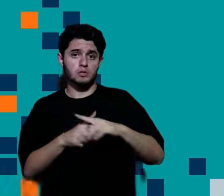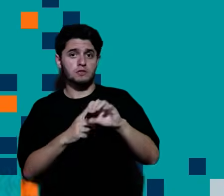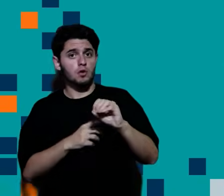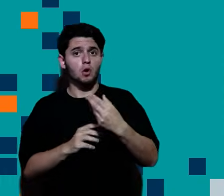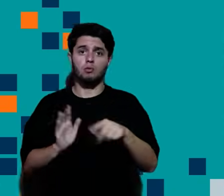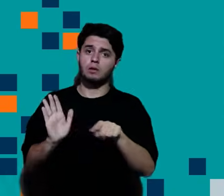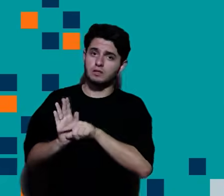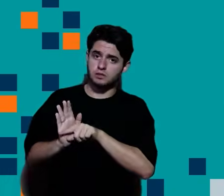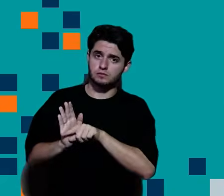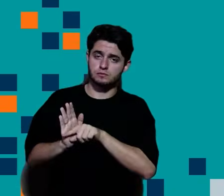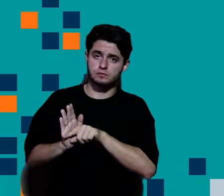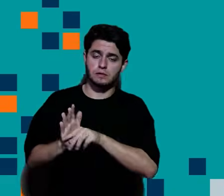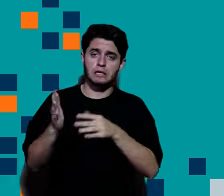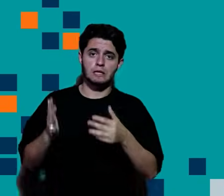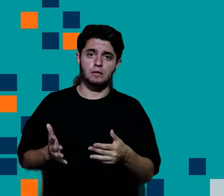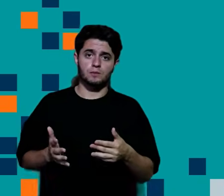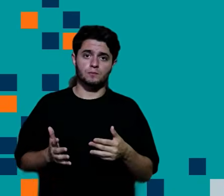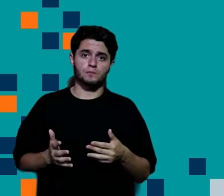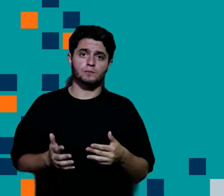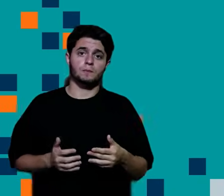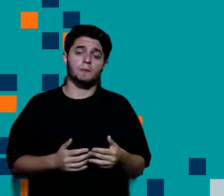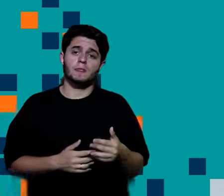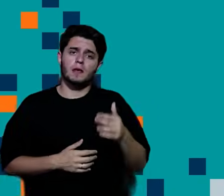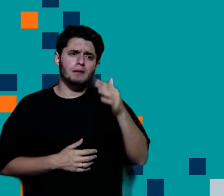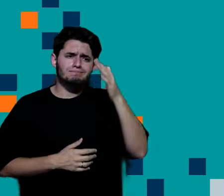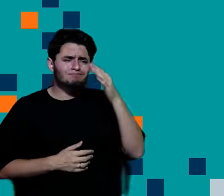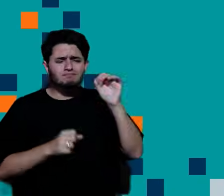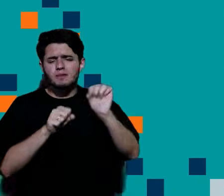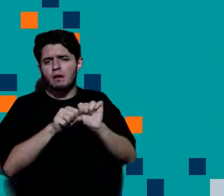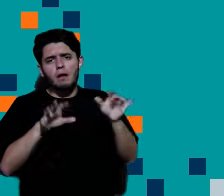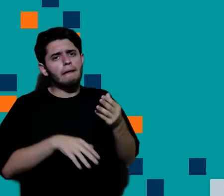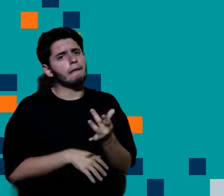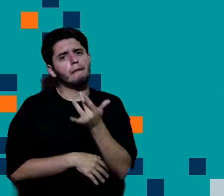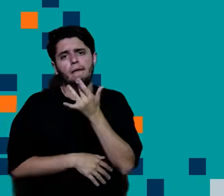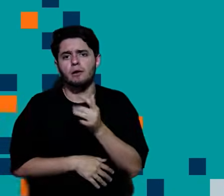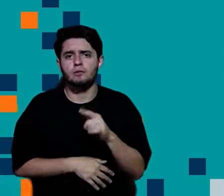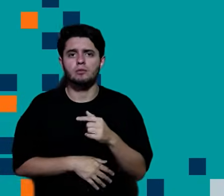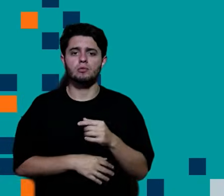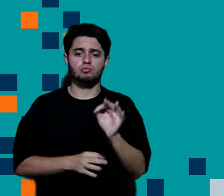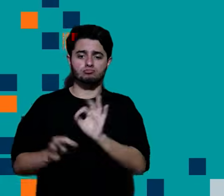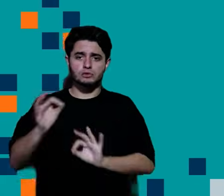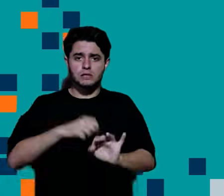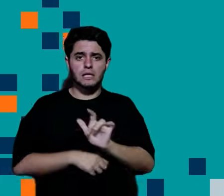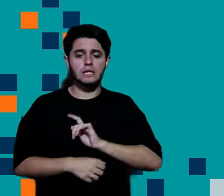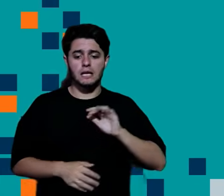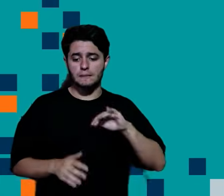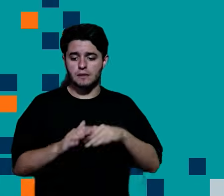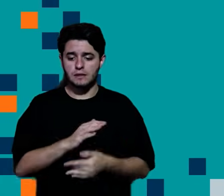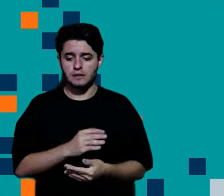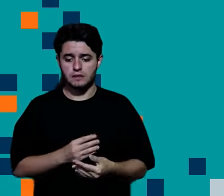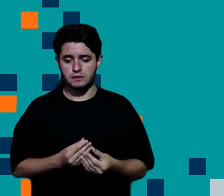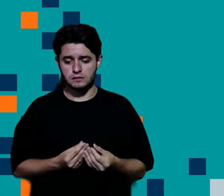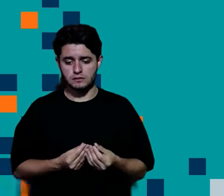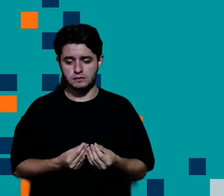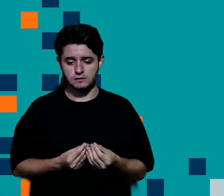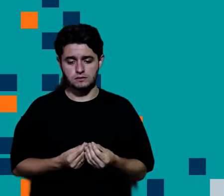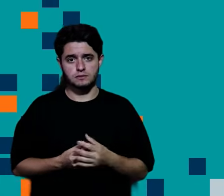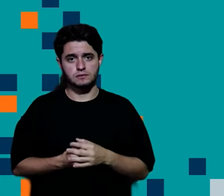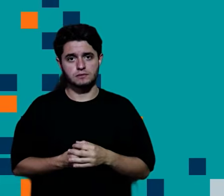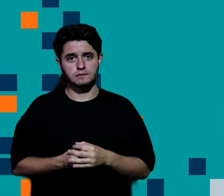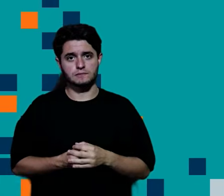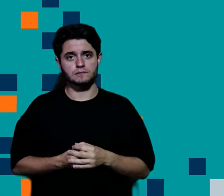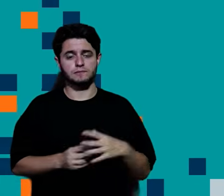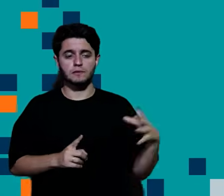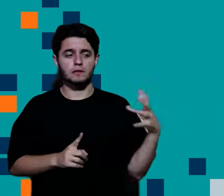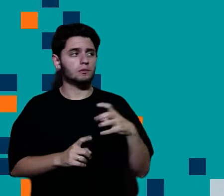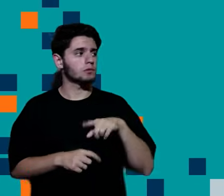negative. And clearly we know that design has the ability to have significant impact on